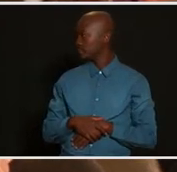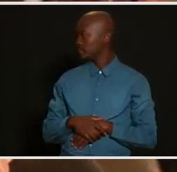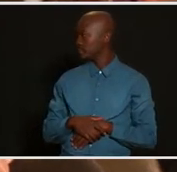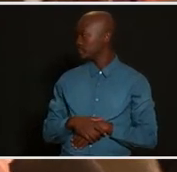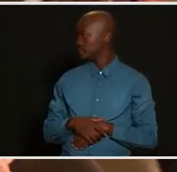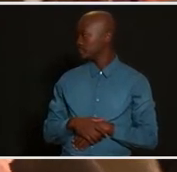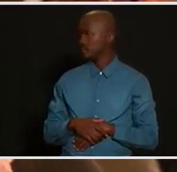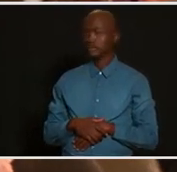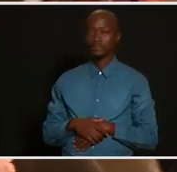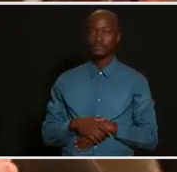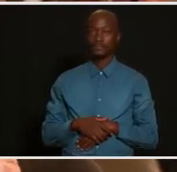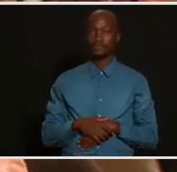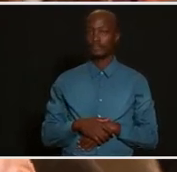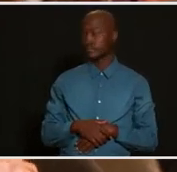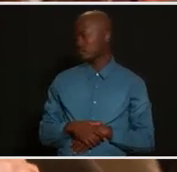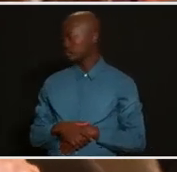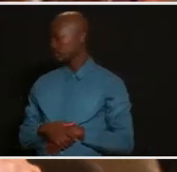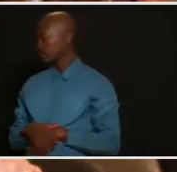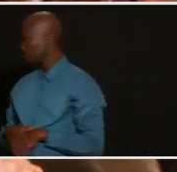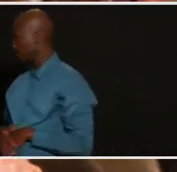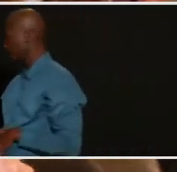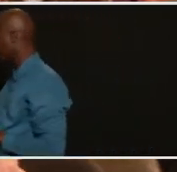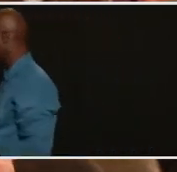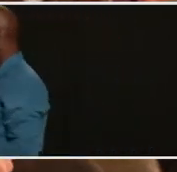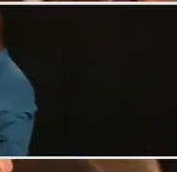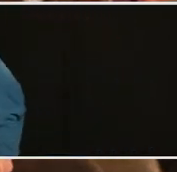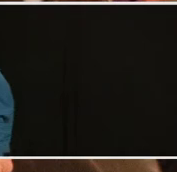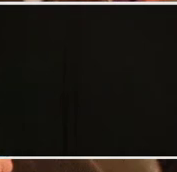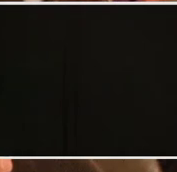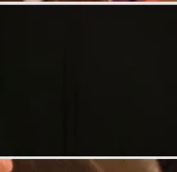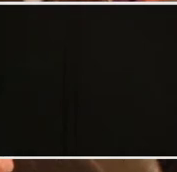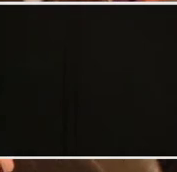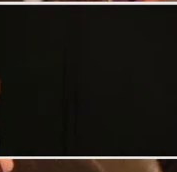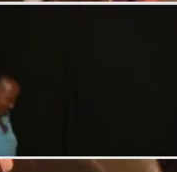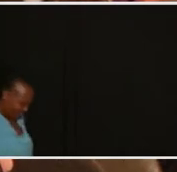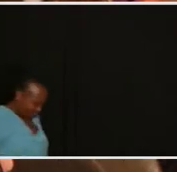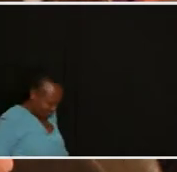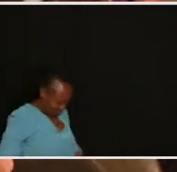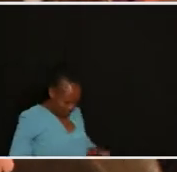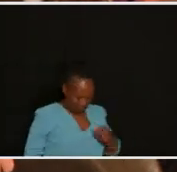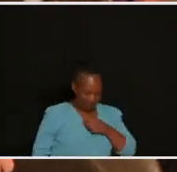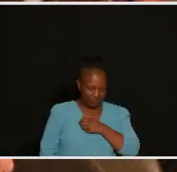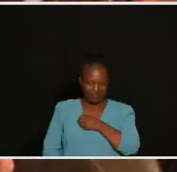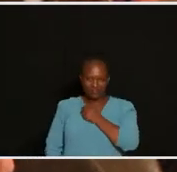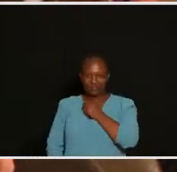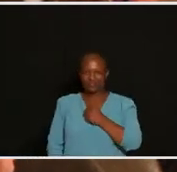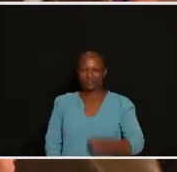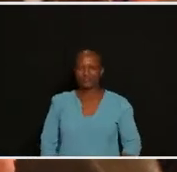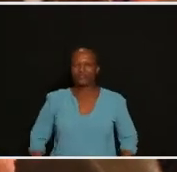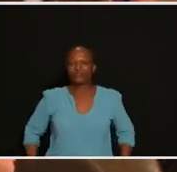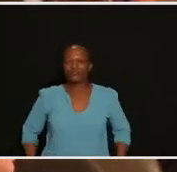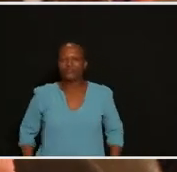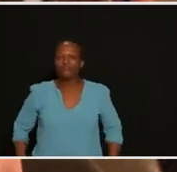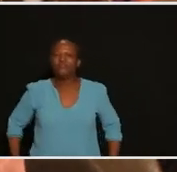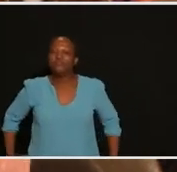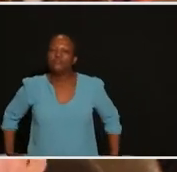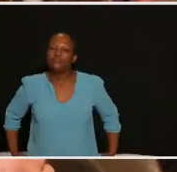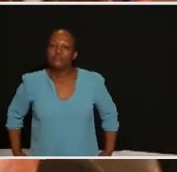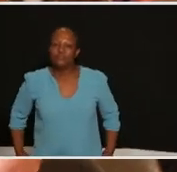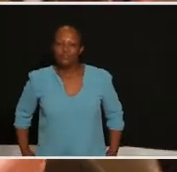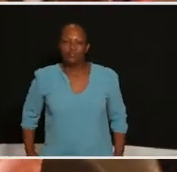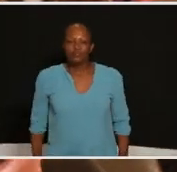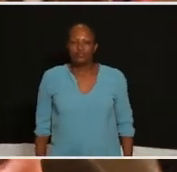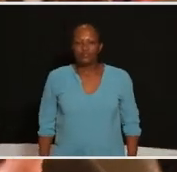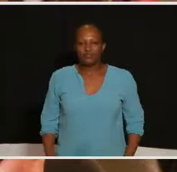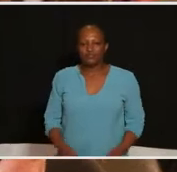we are saying there should be provisioning that will be able to unlock stalemates between the hod